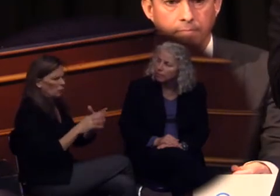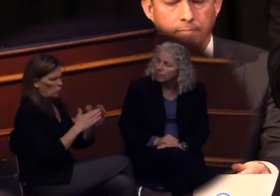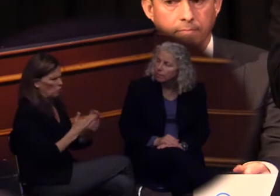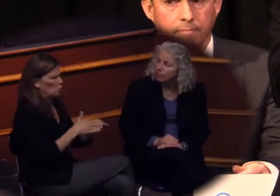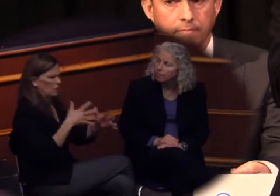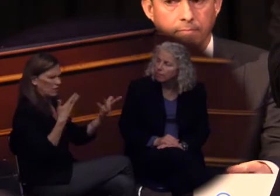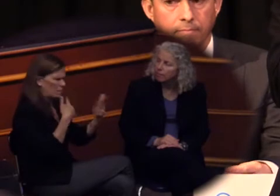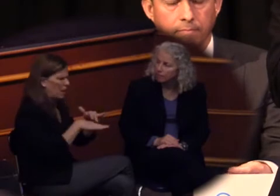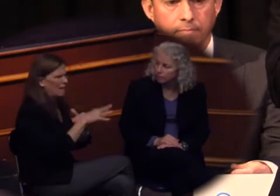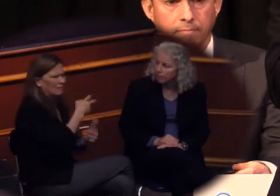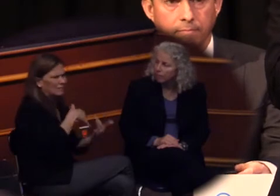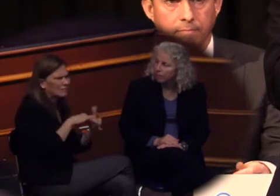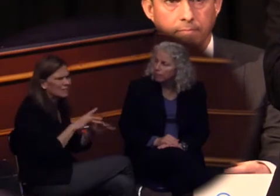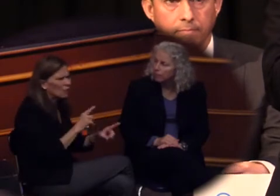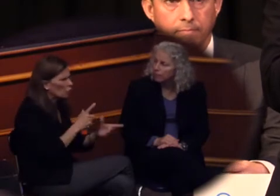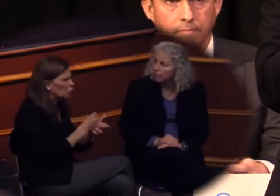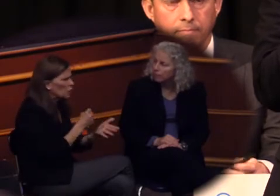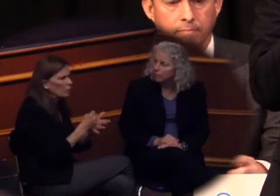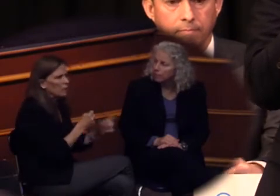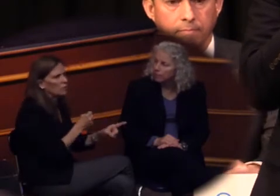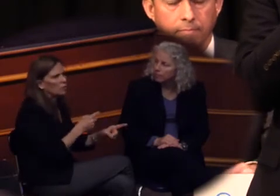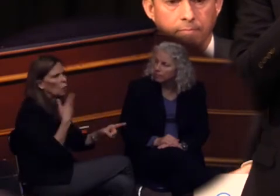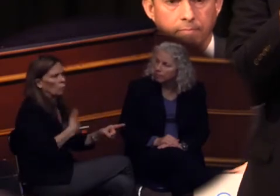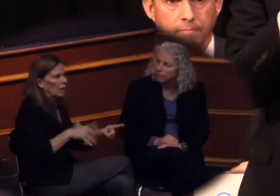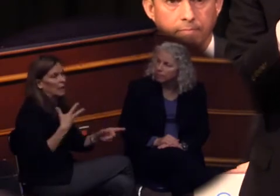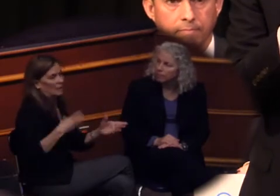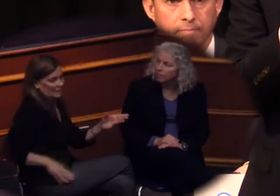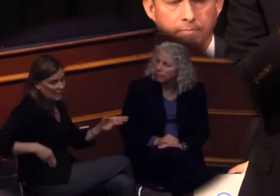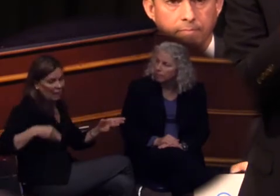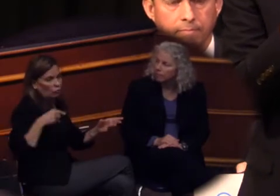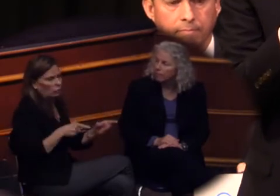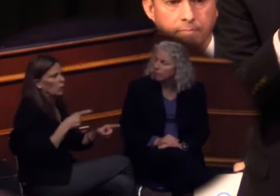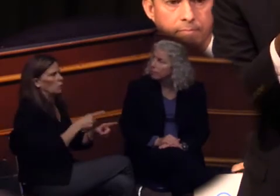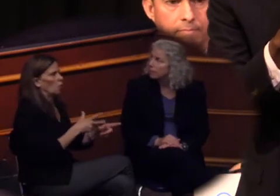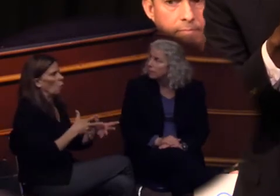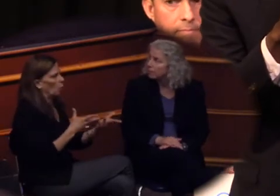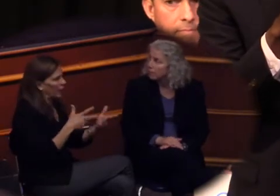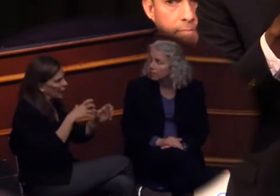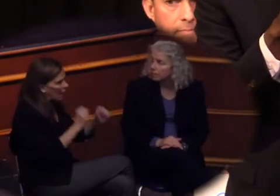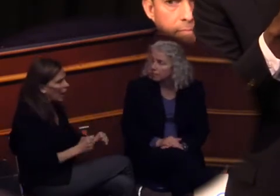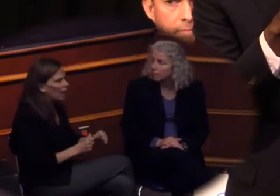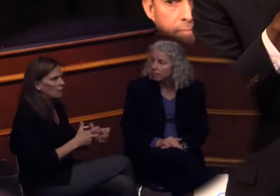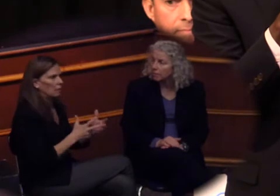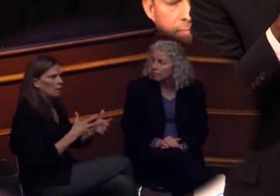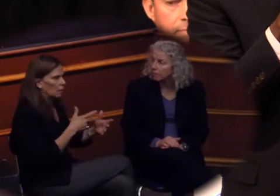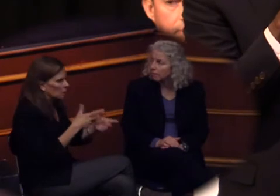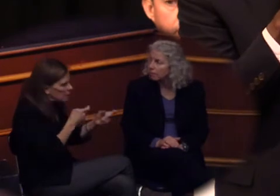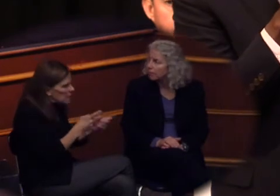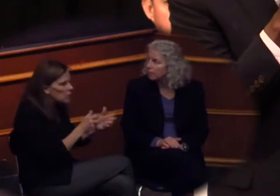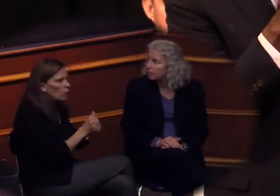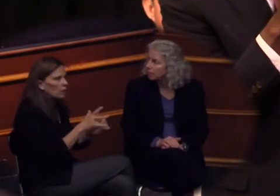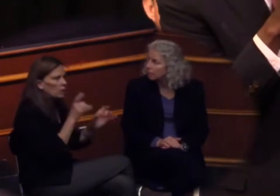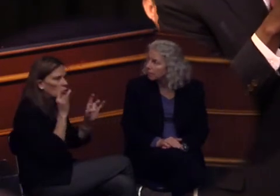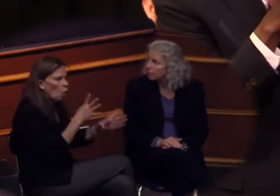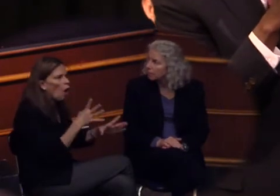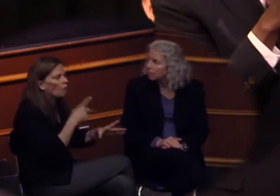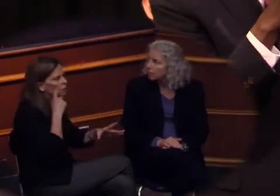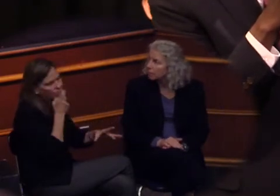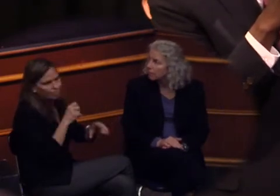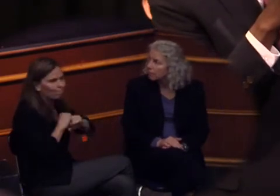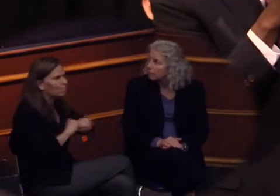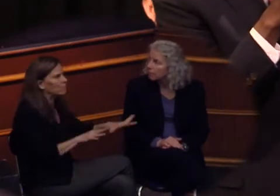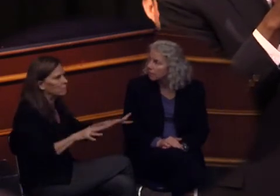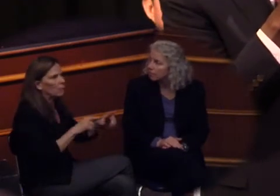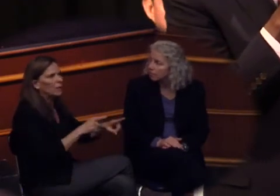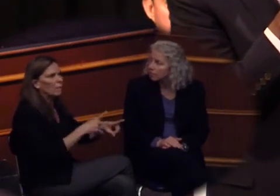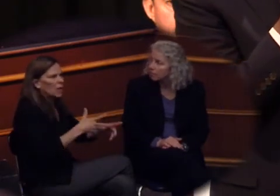It's going to take asking people doing really well to contribute more, so that we can invest in dealing with this epidemic and treating our fellow human